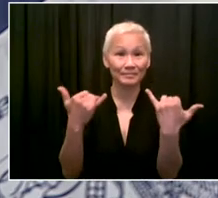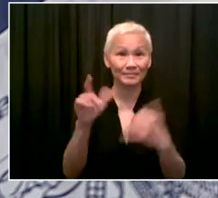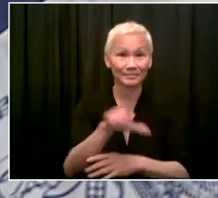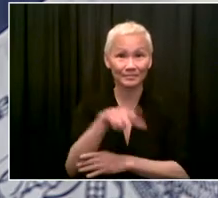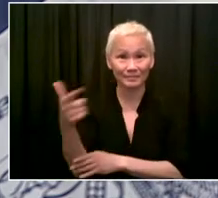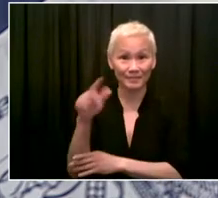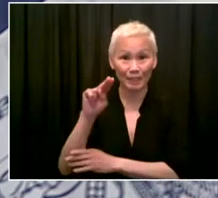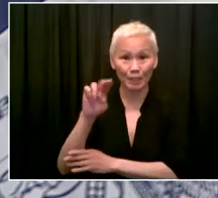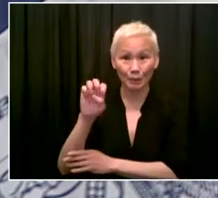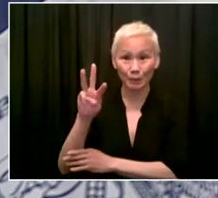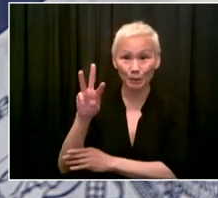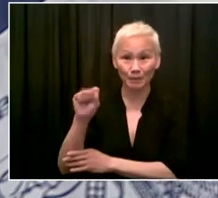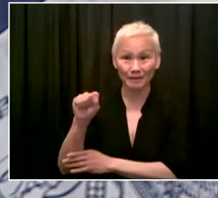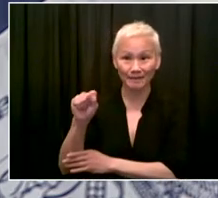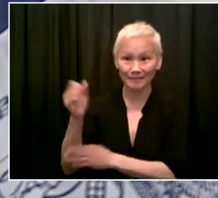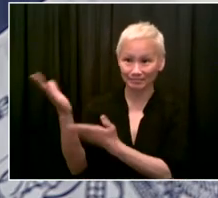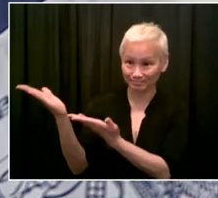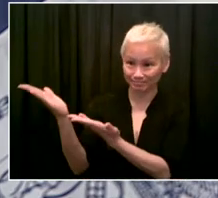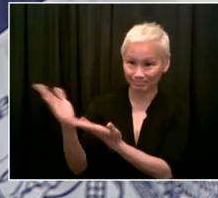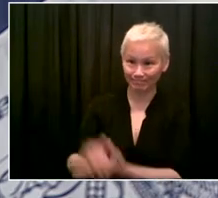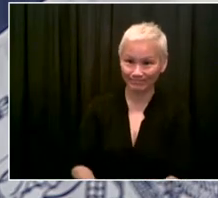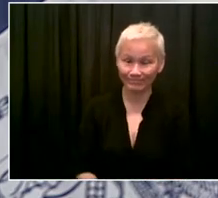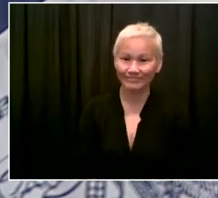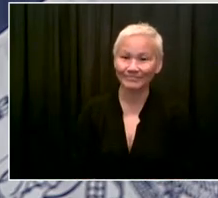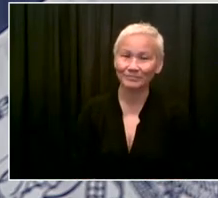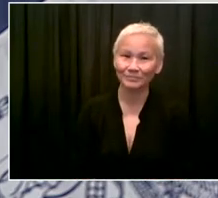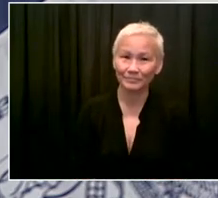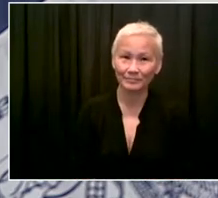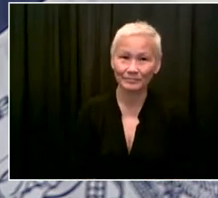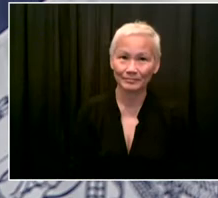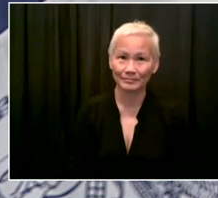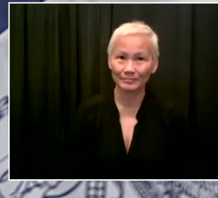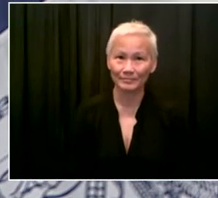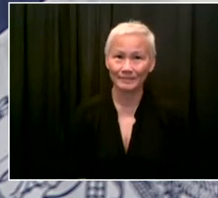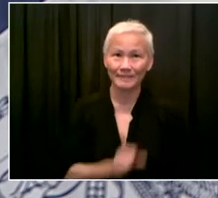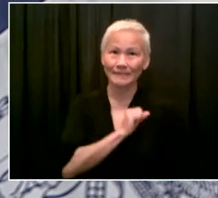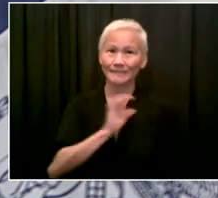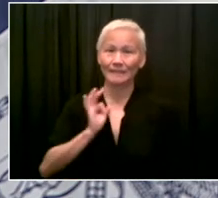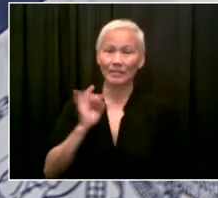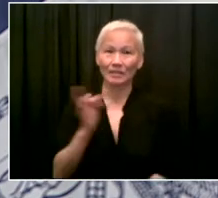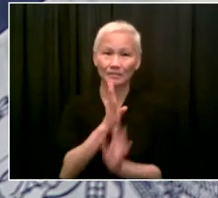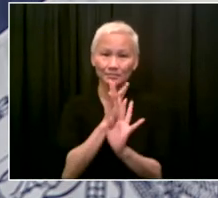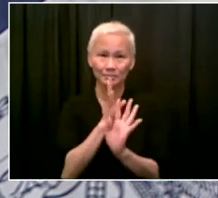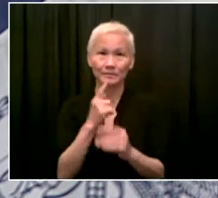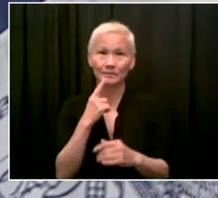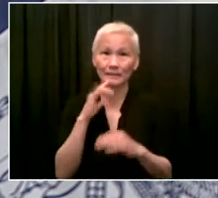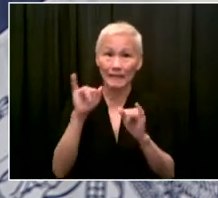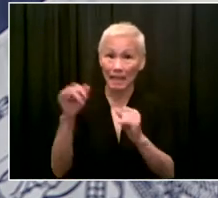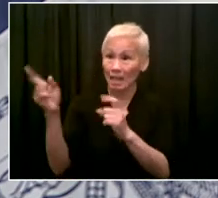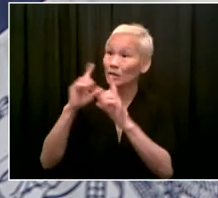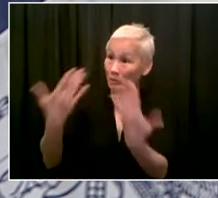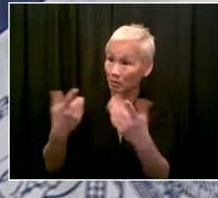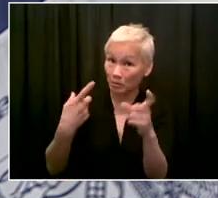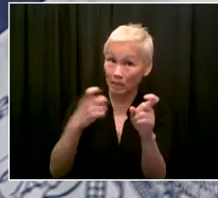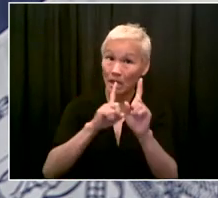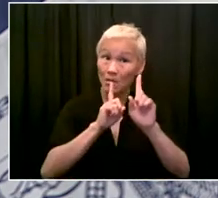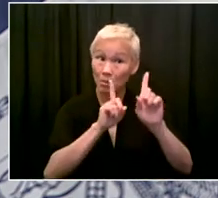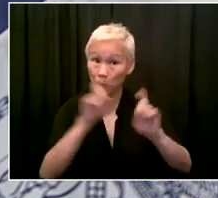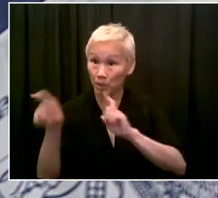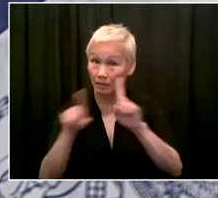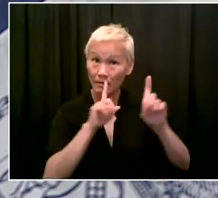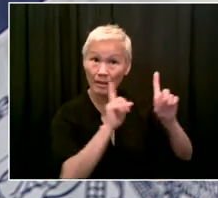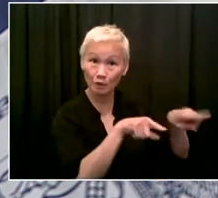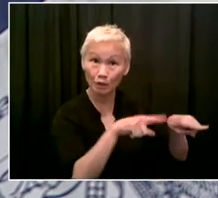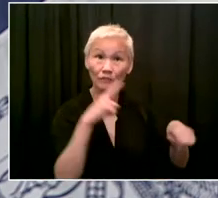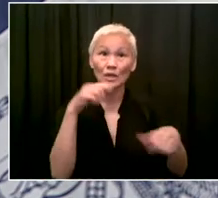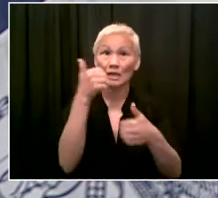know the name and outlet of each journalist. We'll now begin our Q&A. As a reminder, we're joined today by Chief Democracy Officer Laura Wood, by